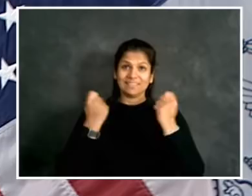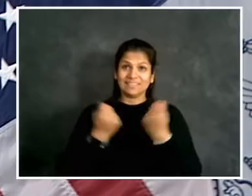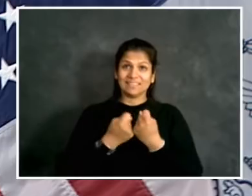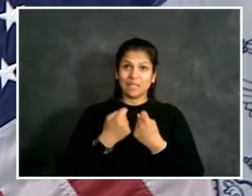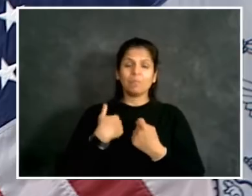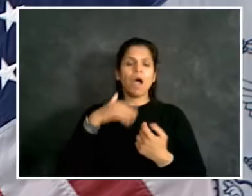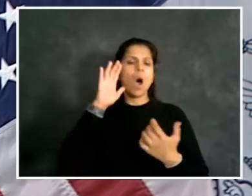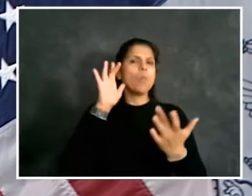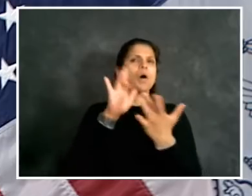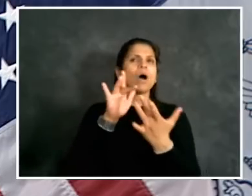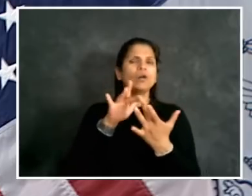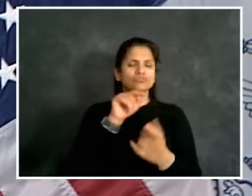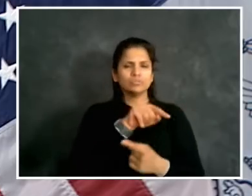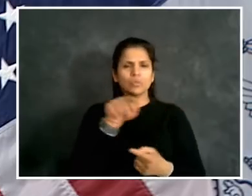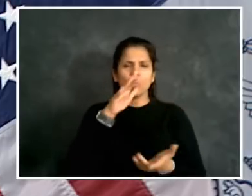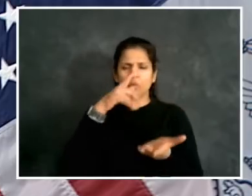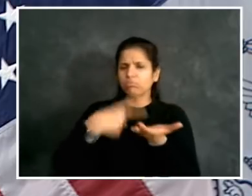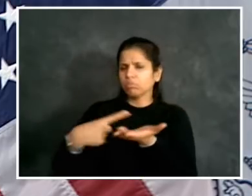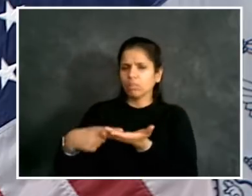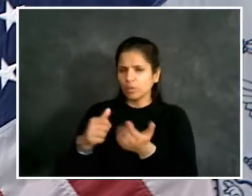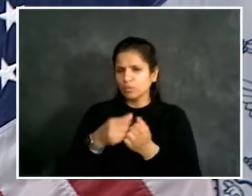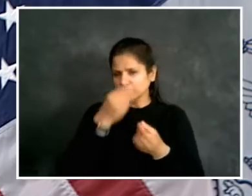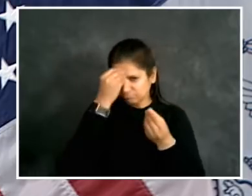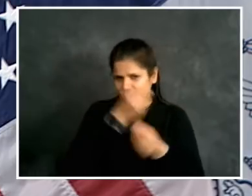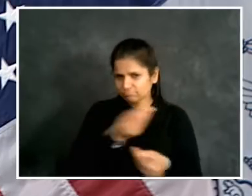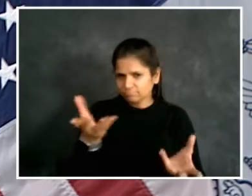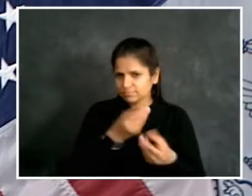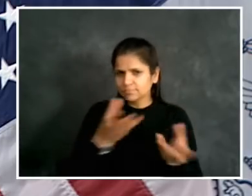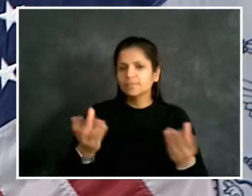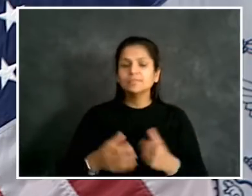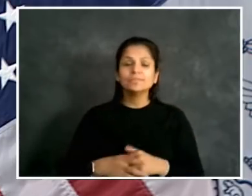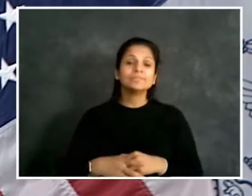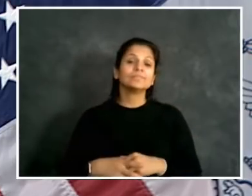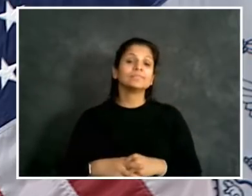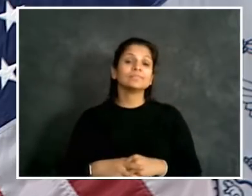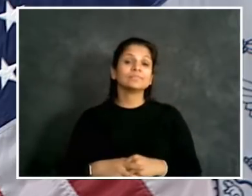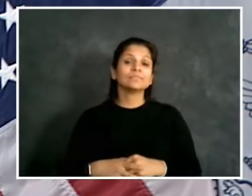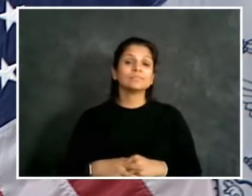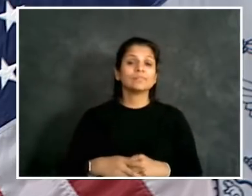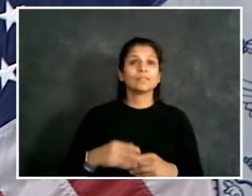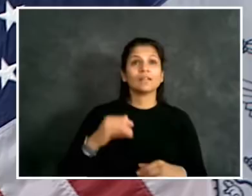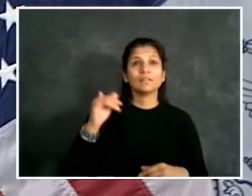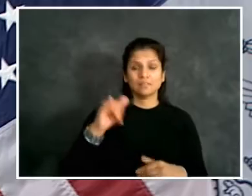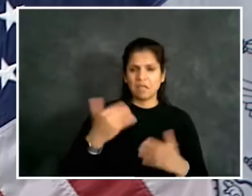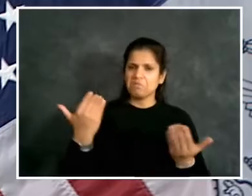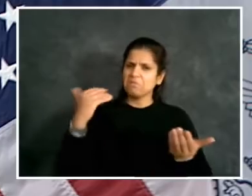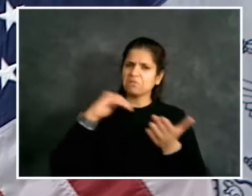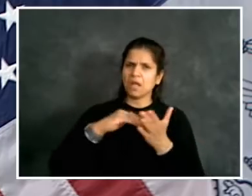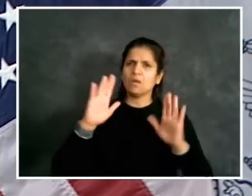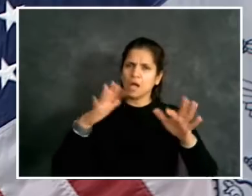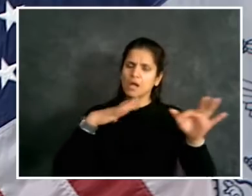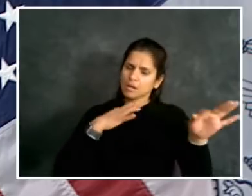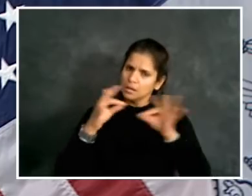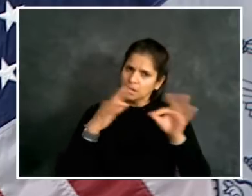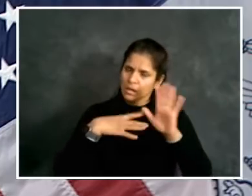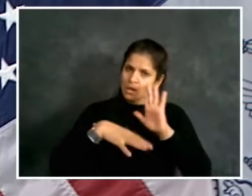it just makes a bad situation so much worse. So we want to be helpful or find other resources that will help them. That's something we're definitely